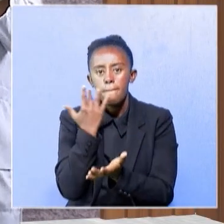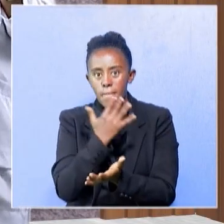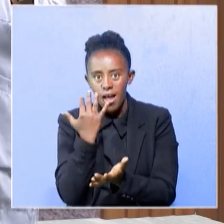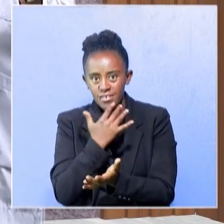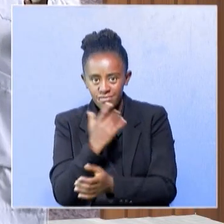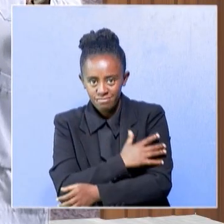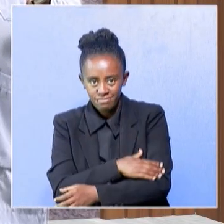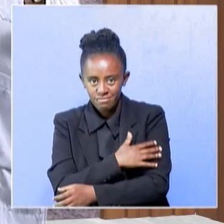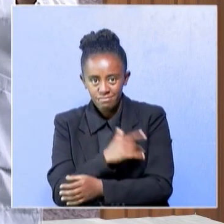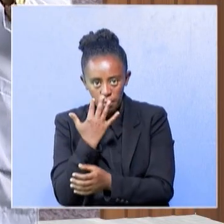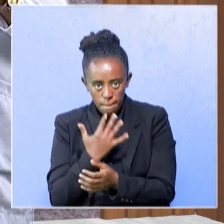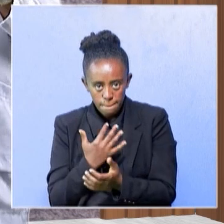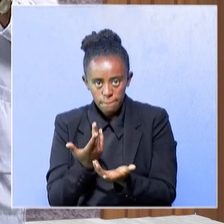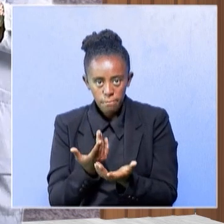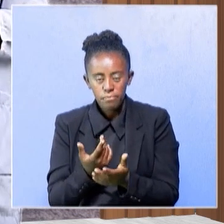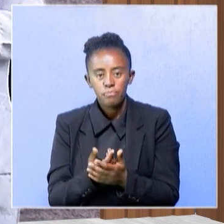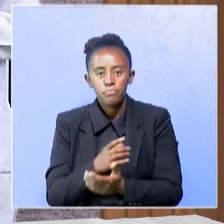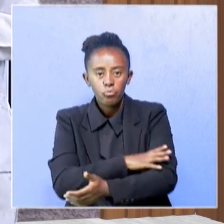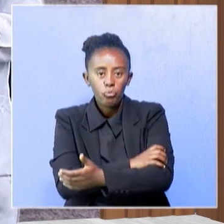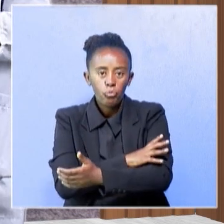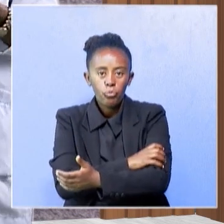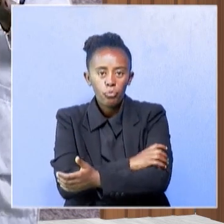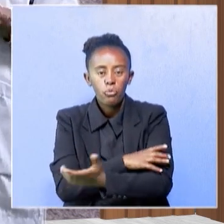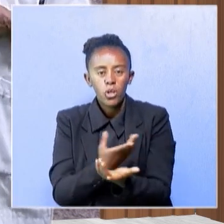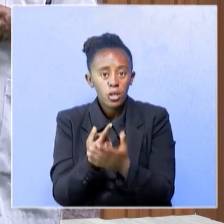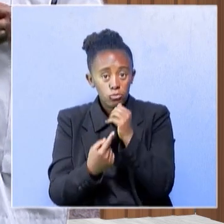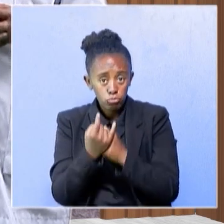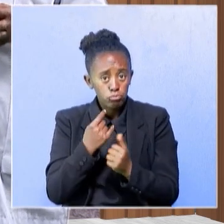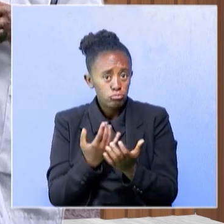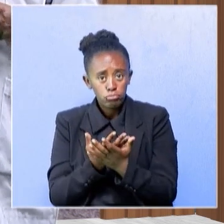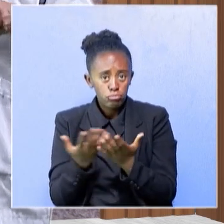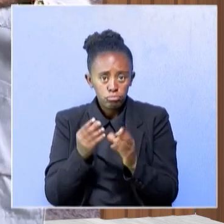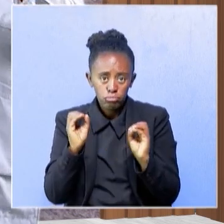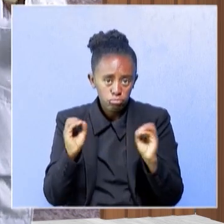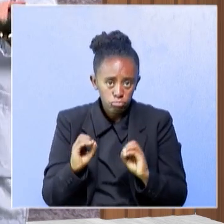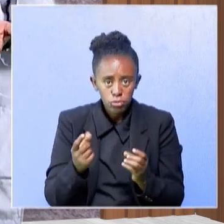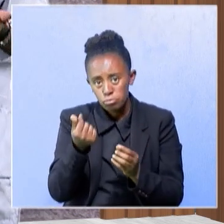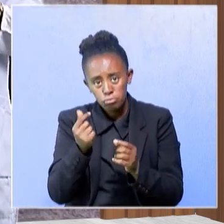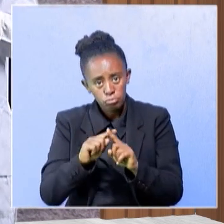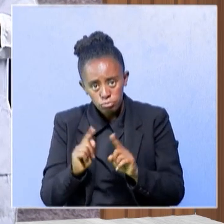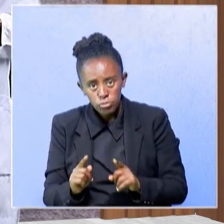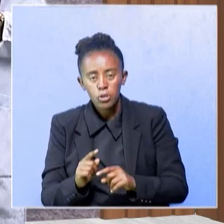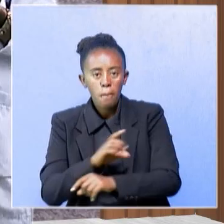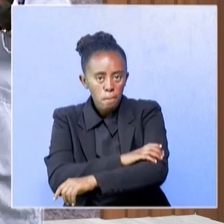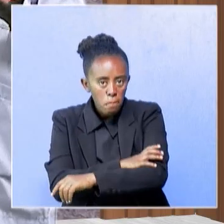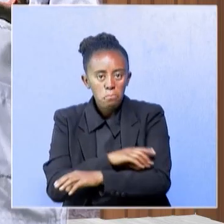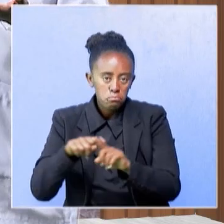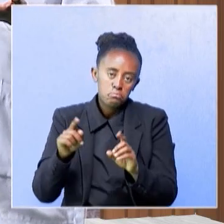others. So donation is not only an item, it's not only in money, but also in different